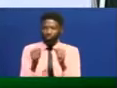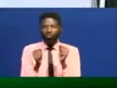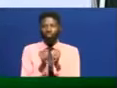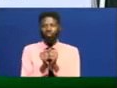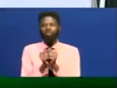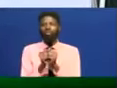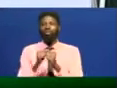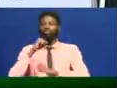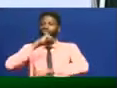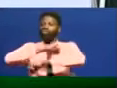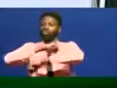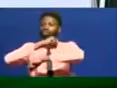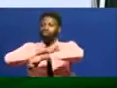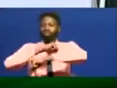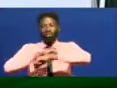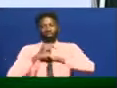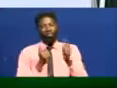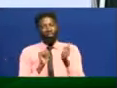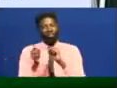academies.